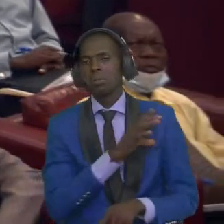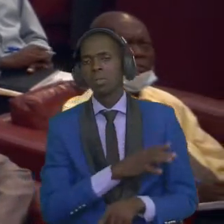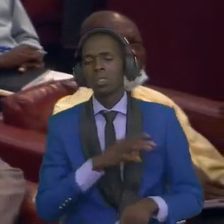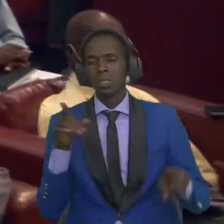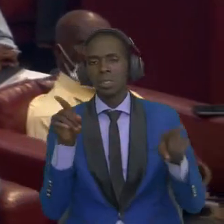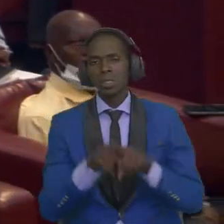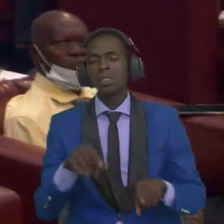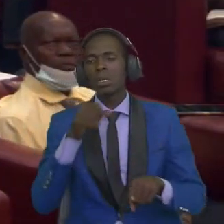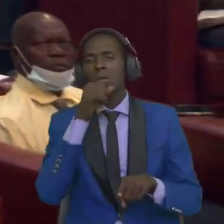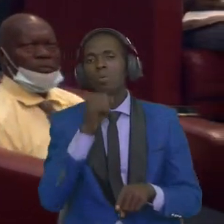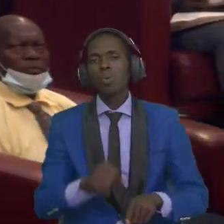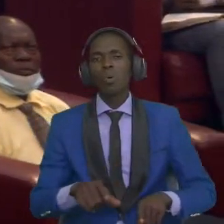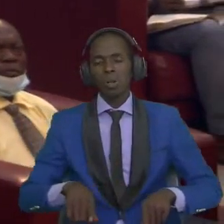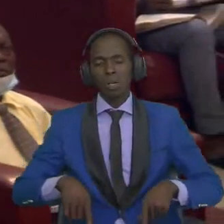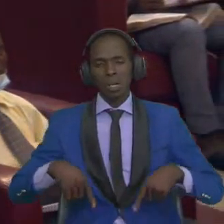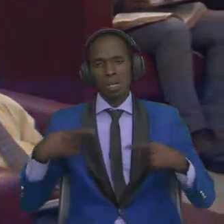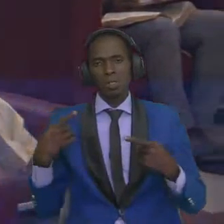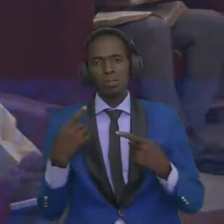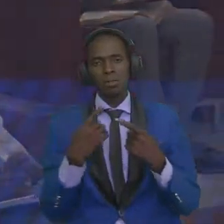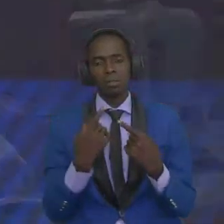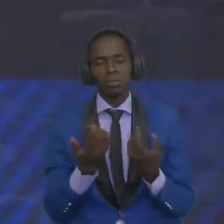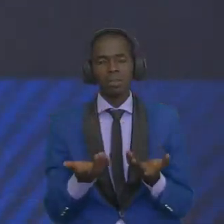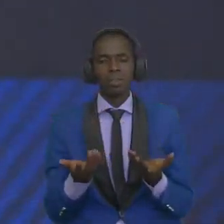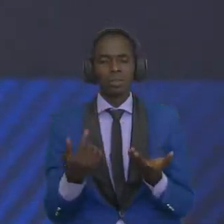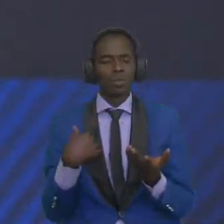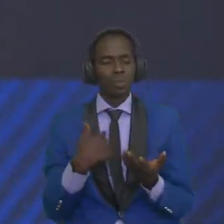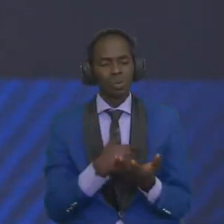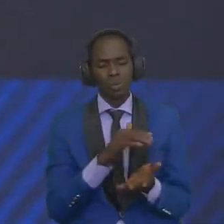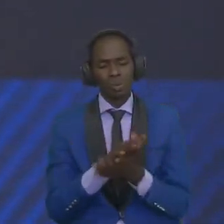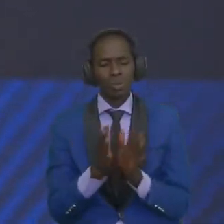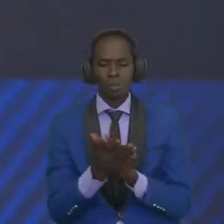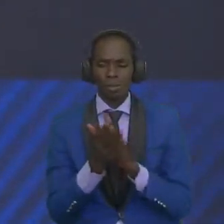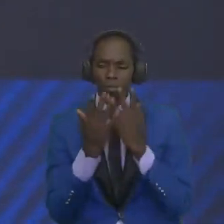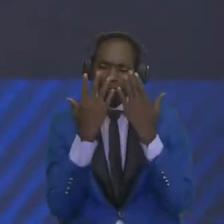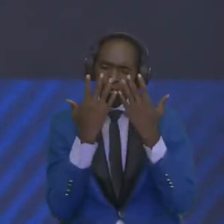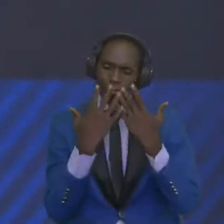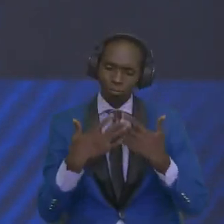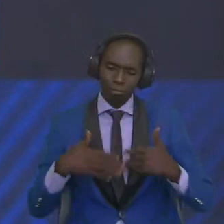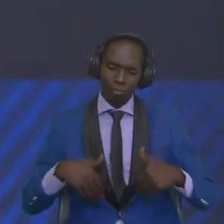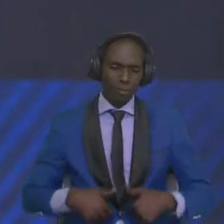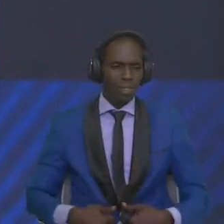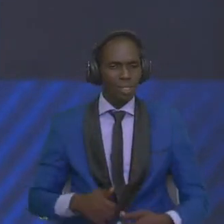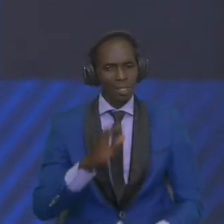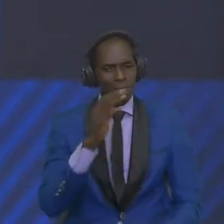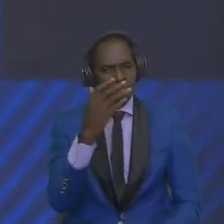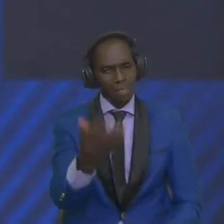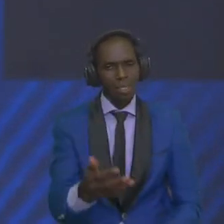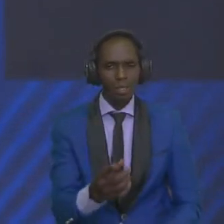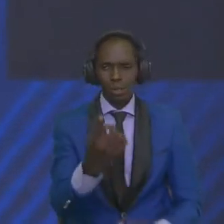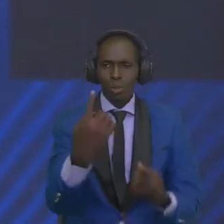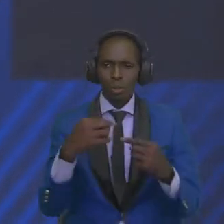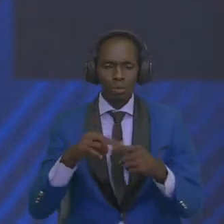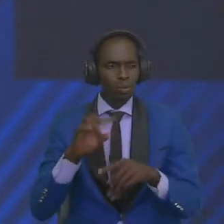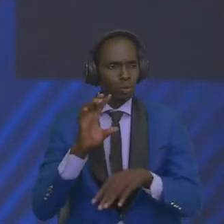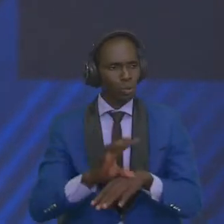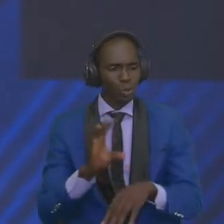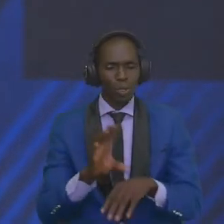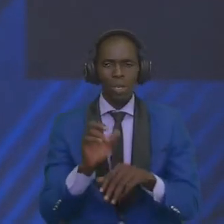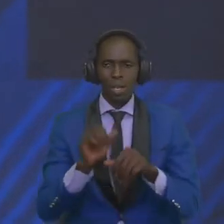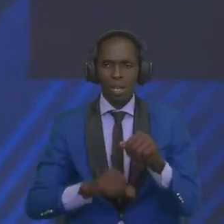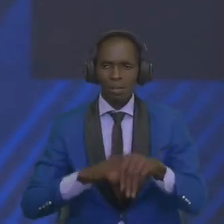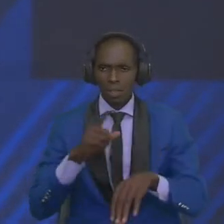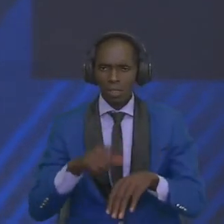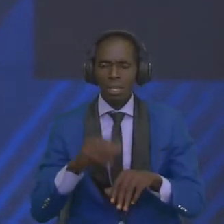new life, we are sad. We say, why is it they are hearing and hearing? It's getting in one ear,